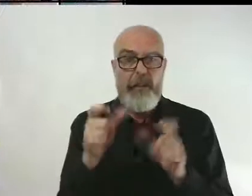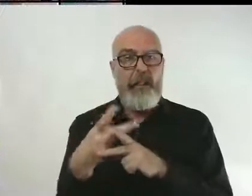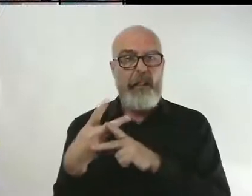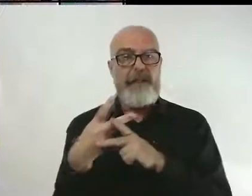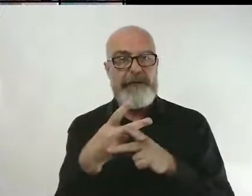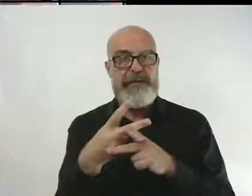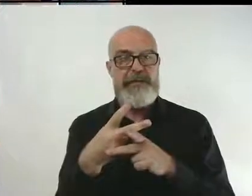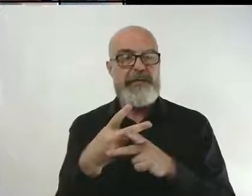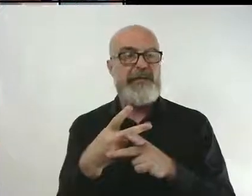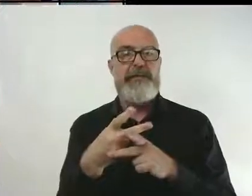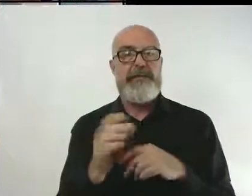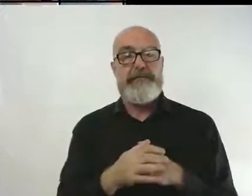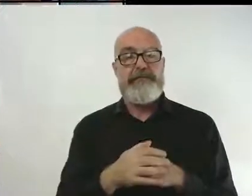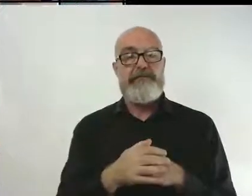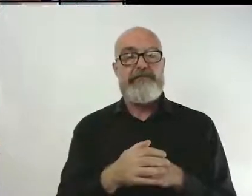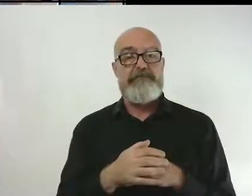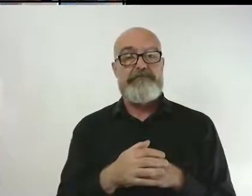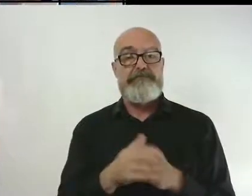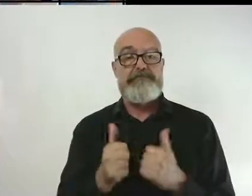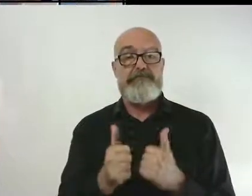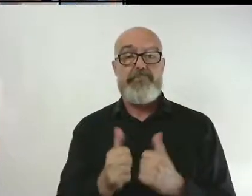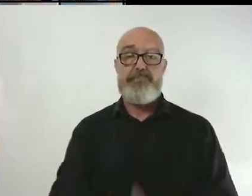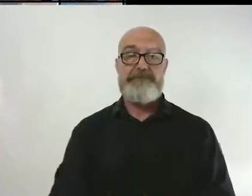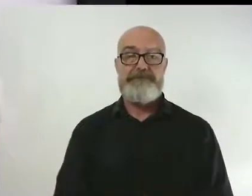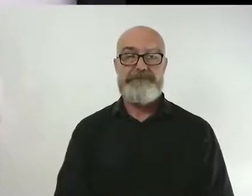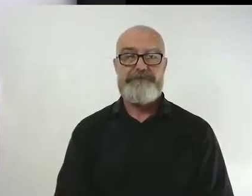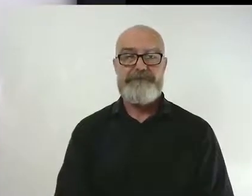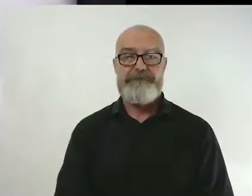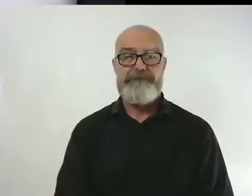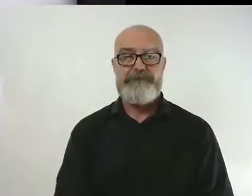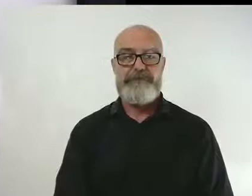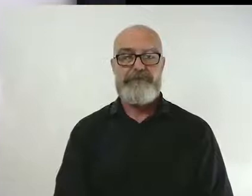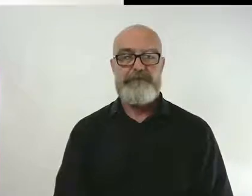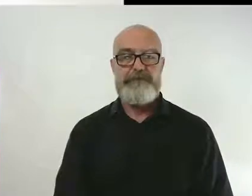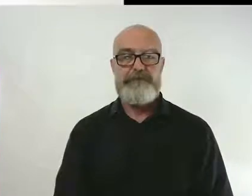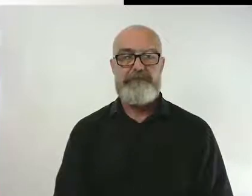nearly 3,000 people visited the Hearing Care for All virtual gallery.